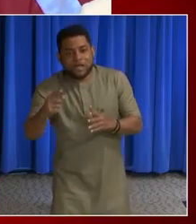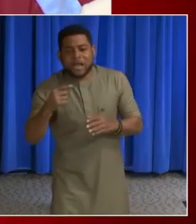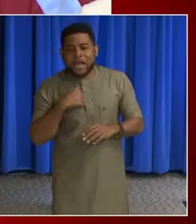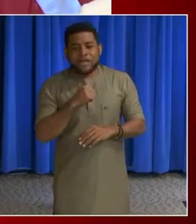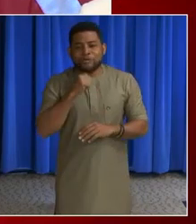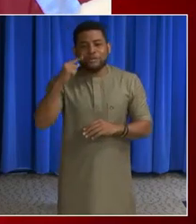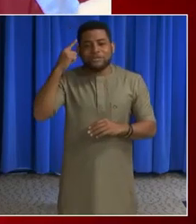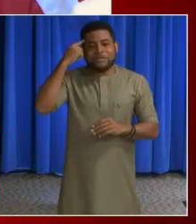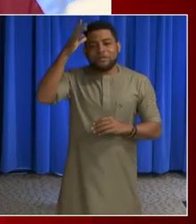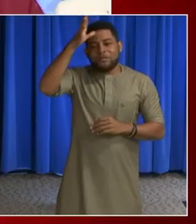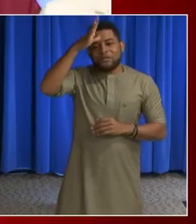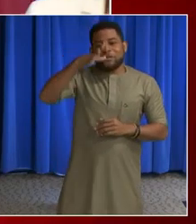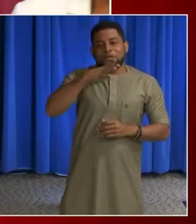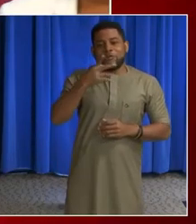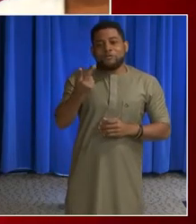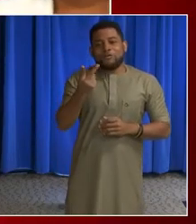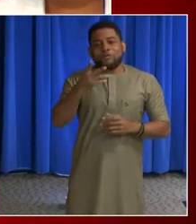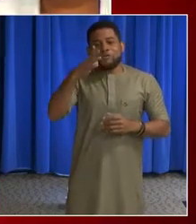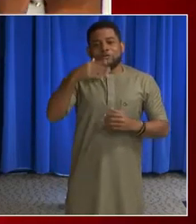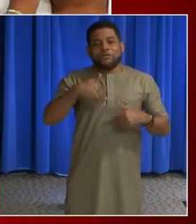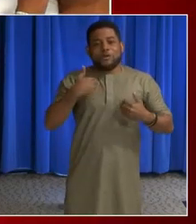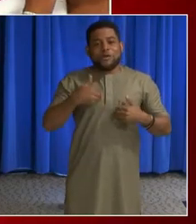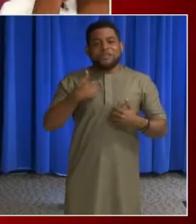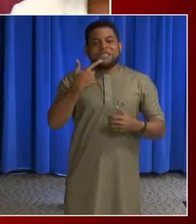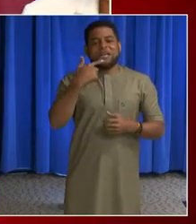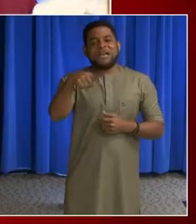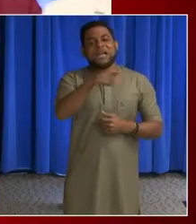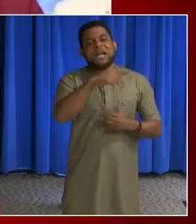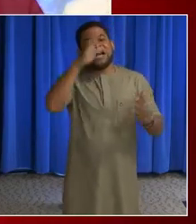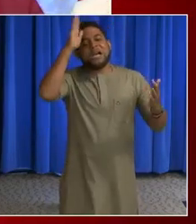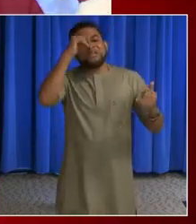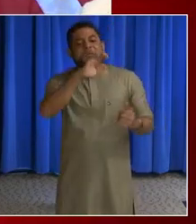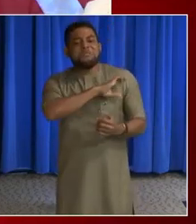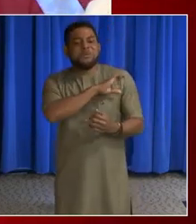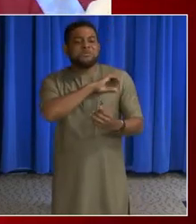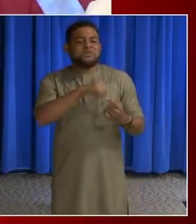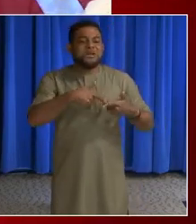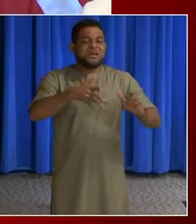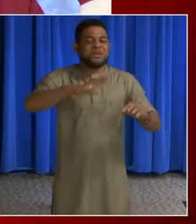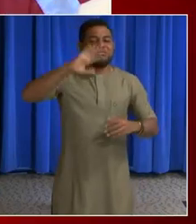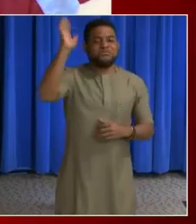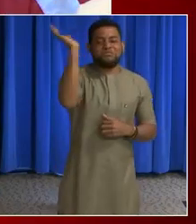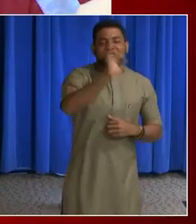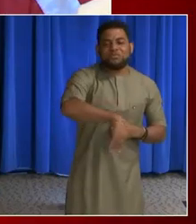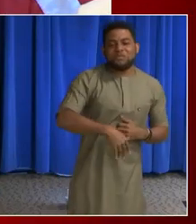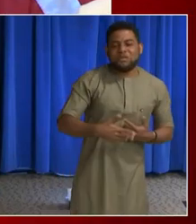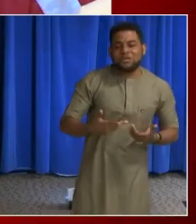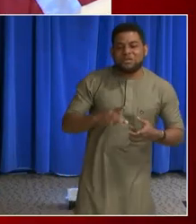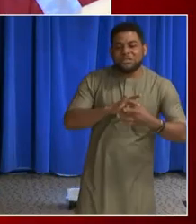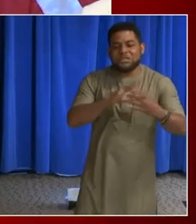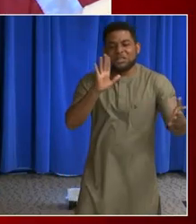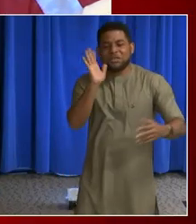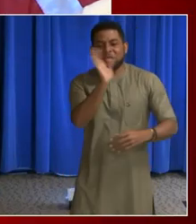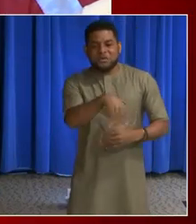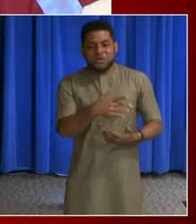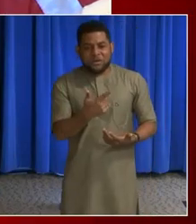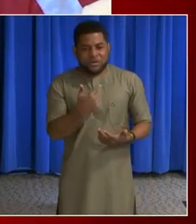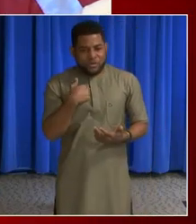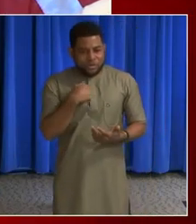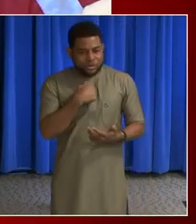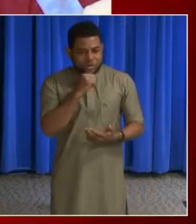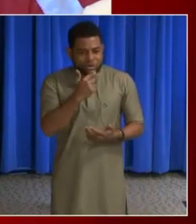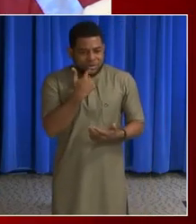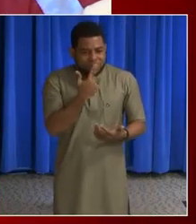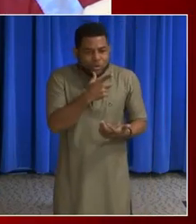would say, hey, you know, I expect the police to just let whoever is, and let's take the names out of it for a minute, but who's ever in